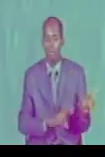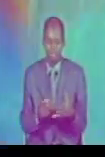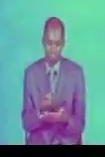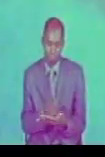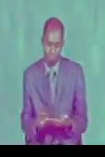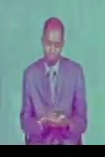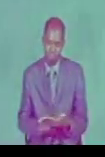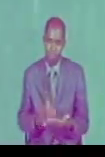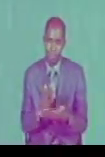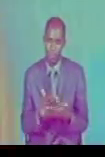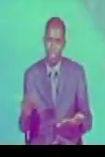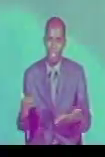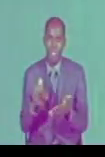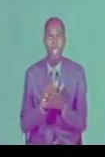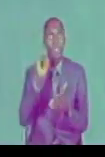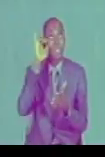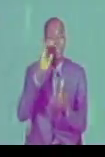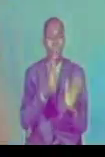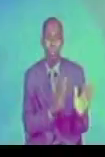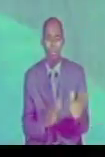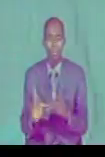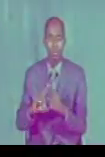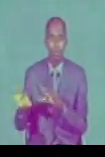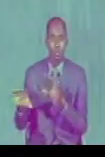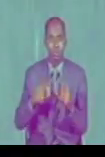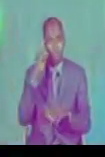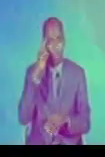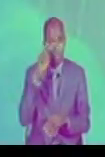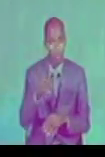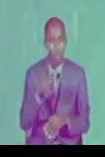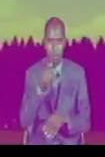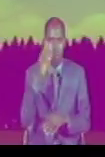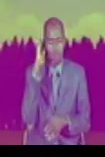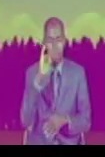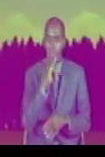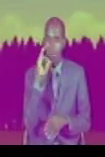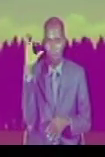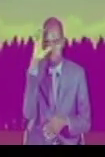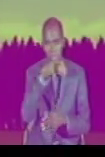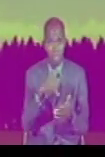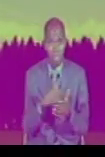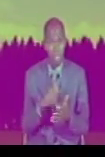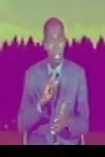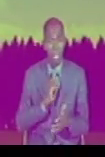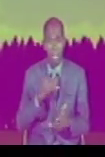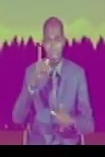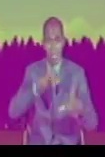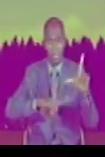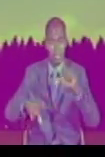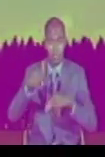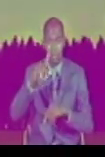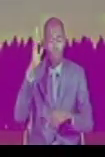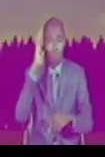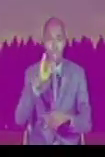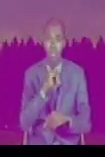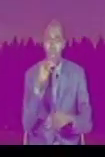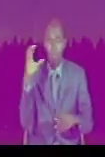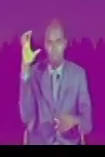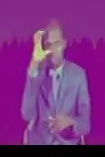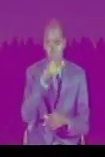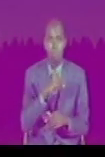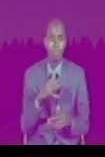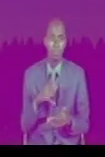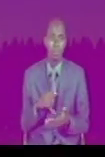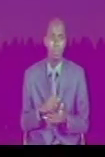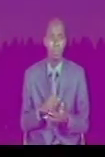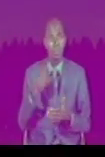what I'm going to do for you. This is what I'm going to do for you. You will not miss it. I said you will not miss it. It says, I know the thoughts